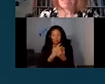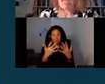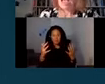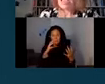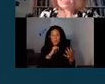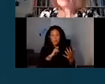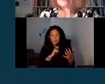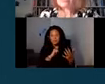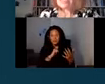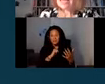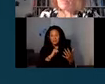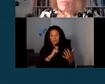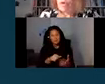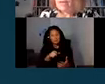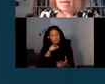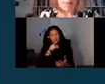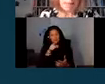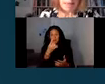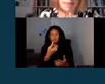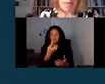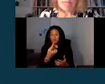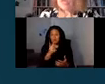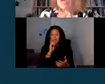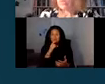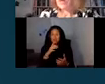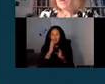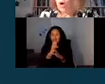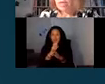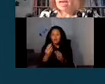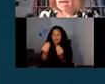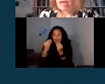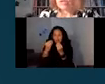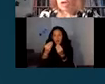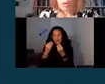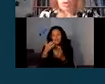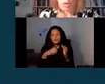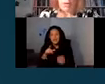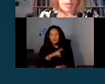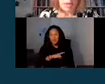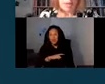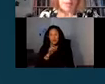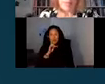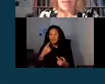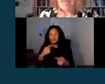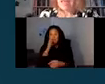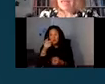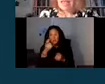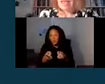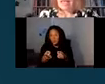men, and she's taking private lessons in science because women weren't allowed to go to university.